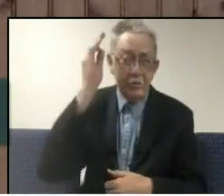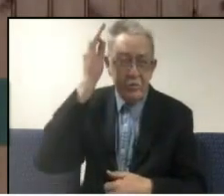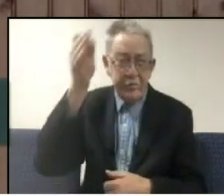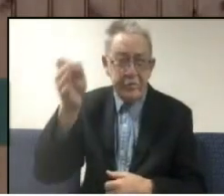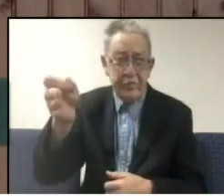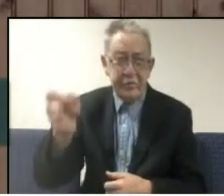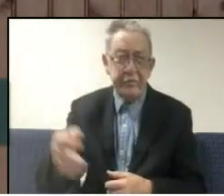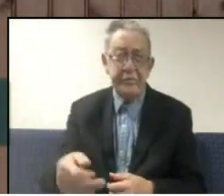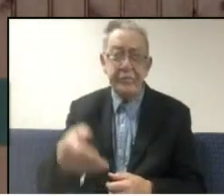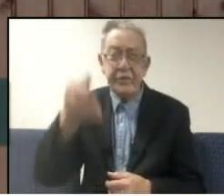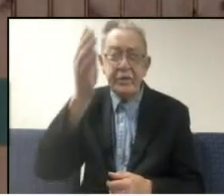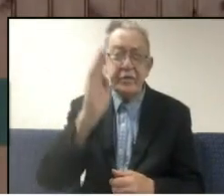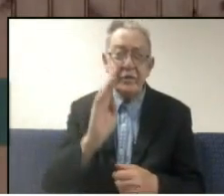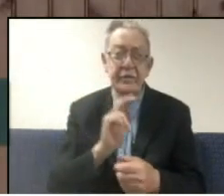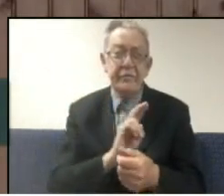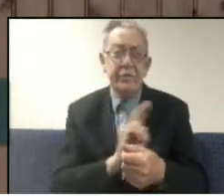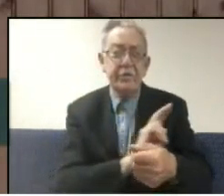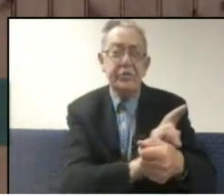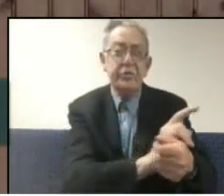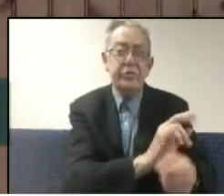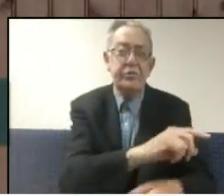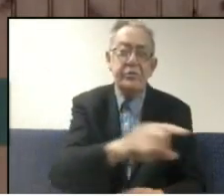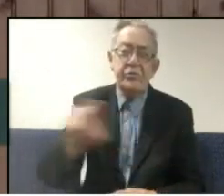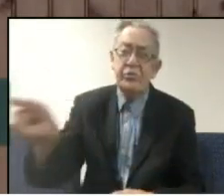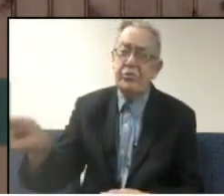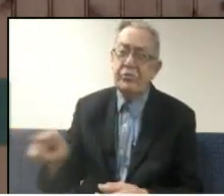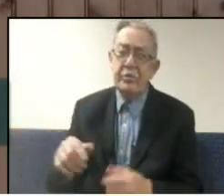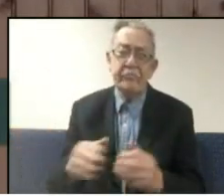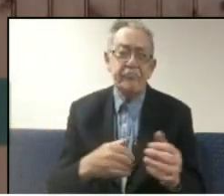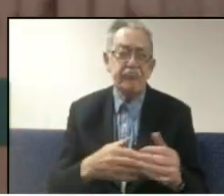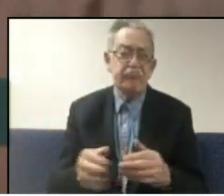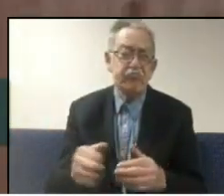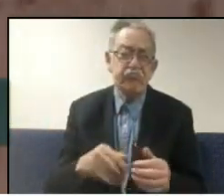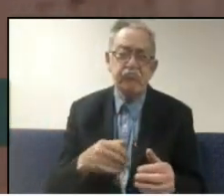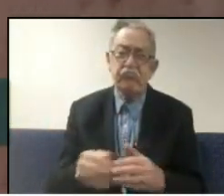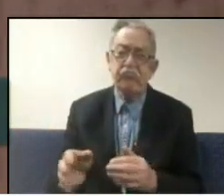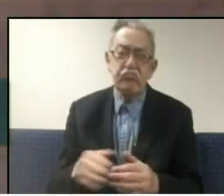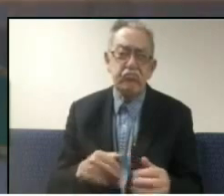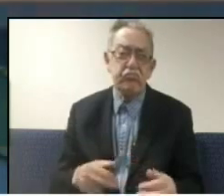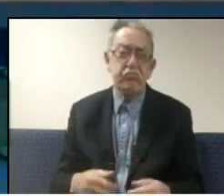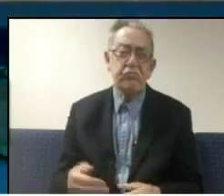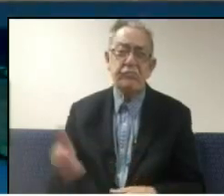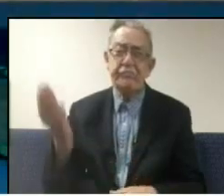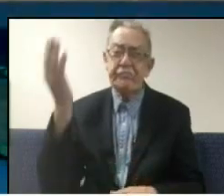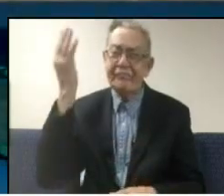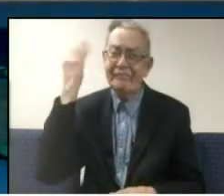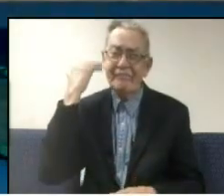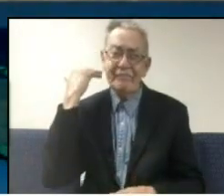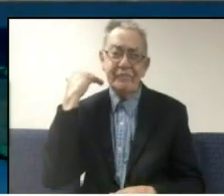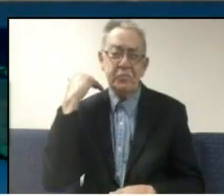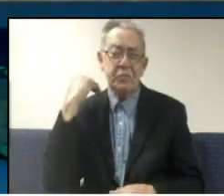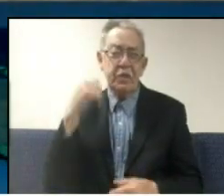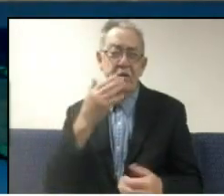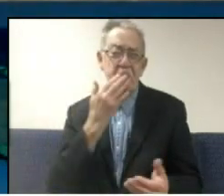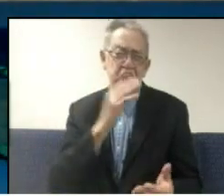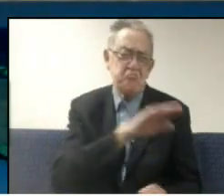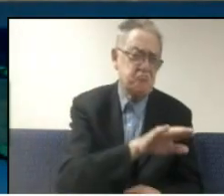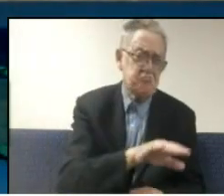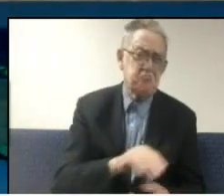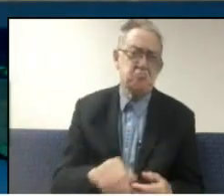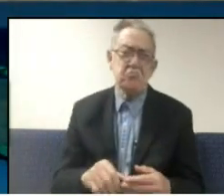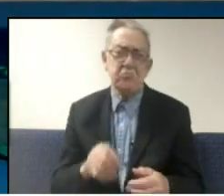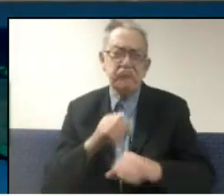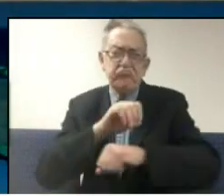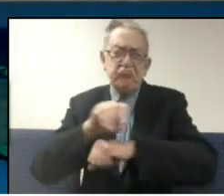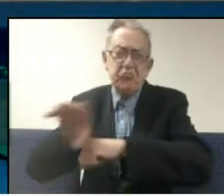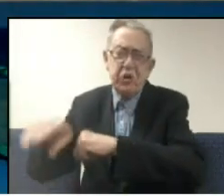God will use you, even though up to this point in life, you have been the bad influence